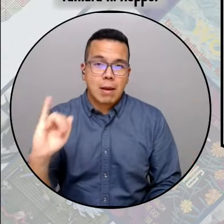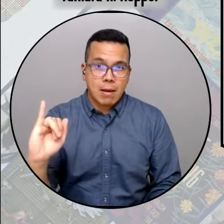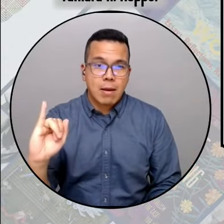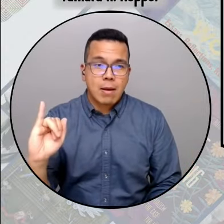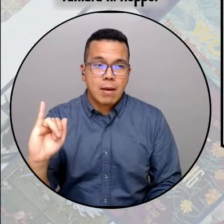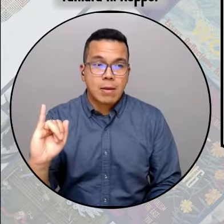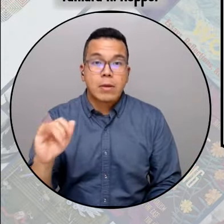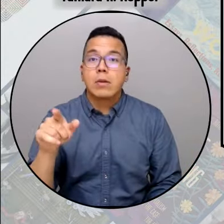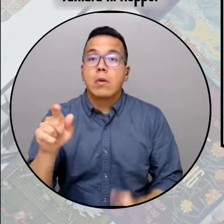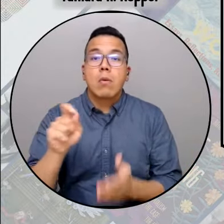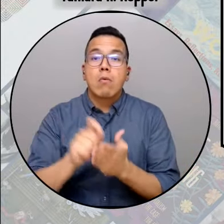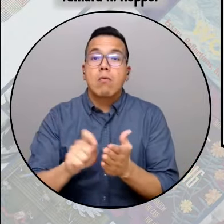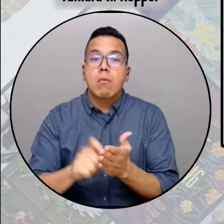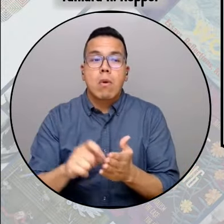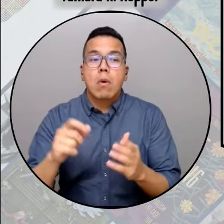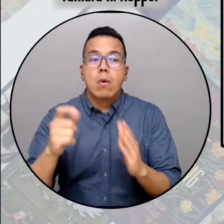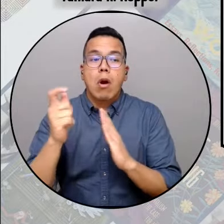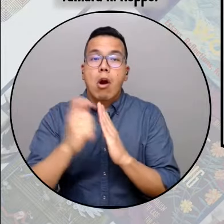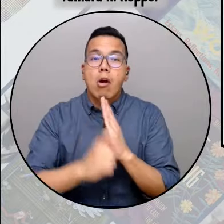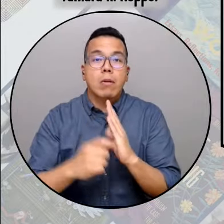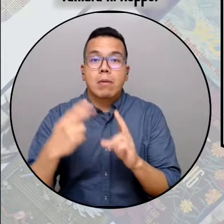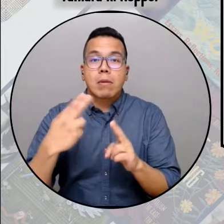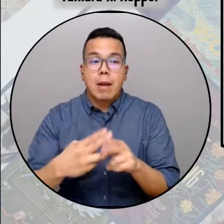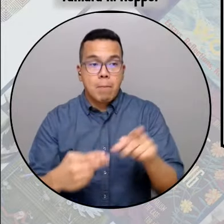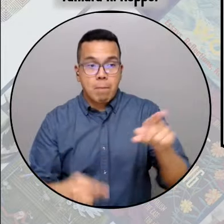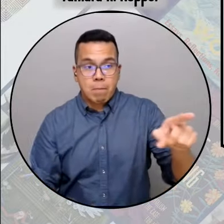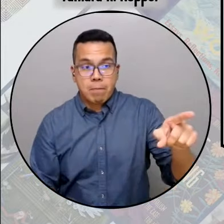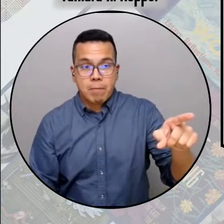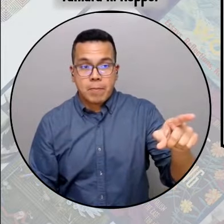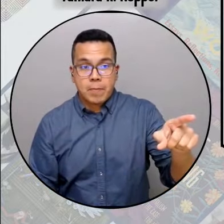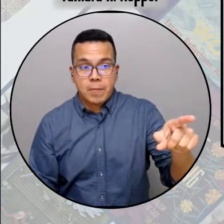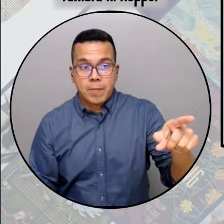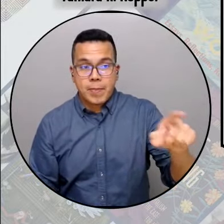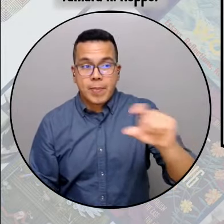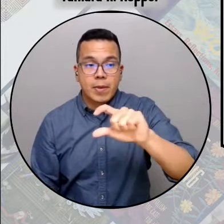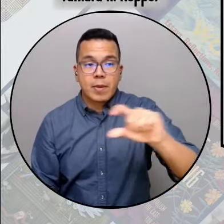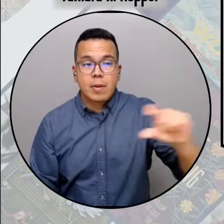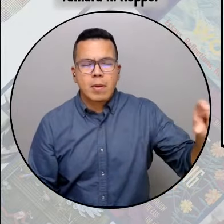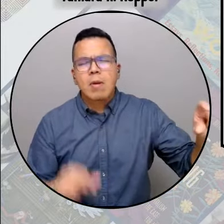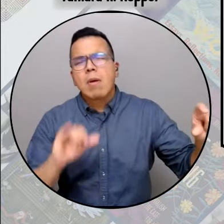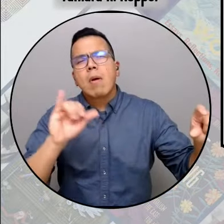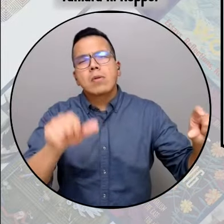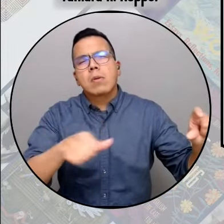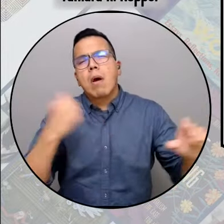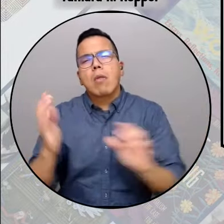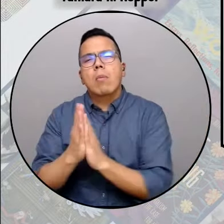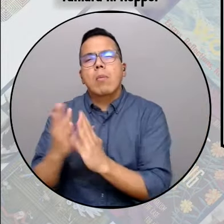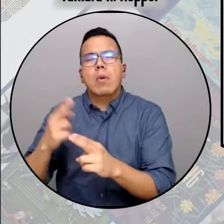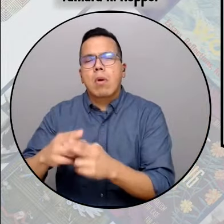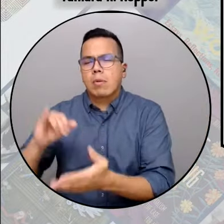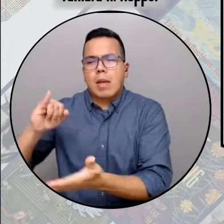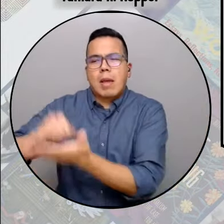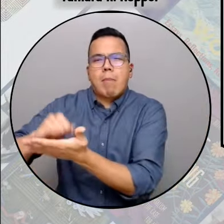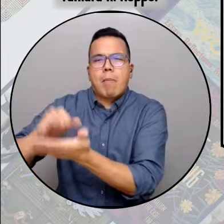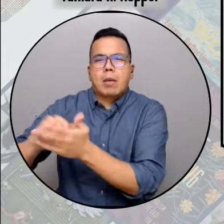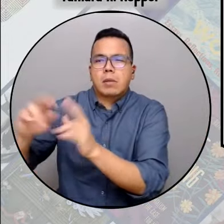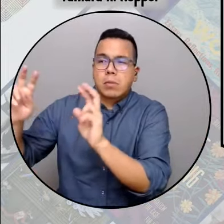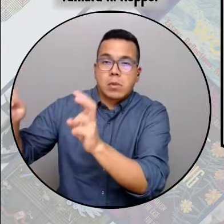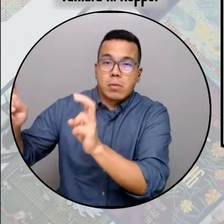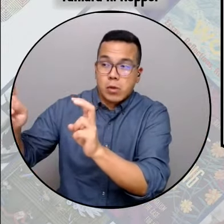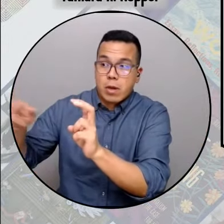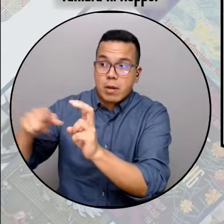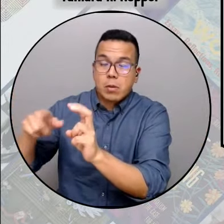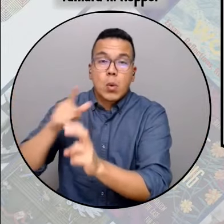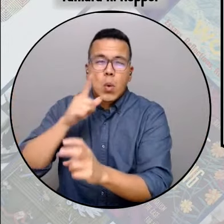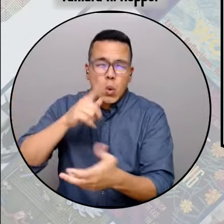this article here. And she's also the author of the book Impossible Subjects, which many people who study immigration policy are